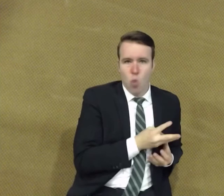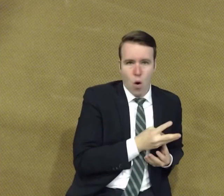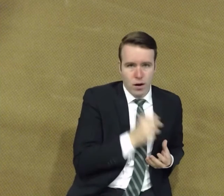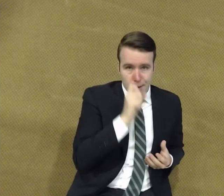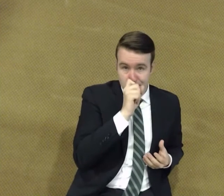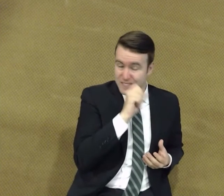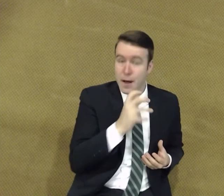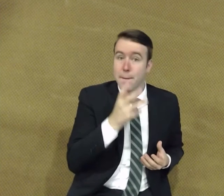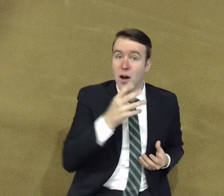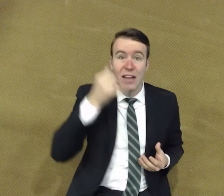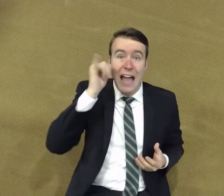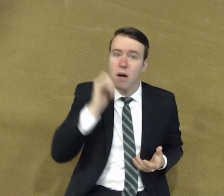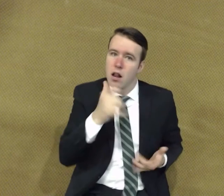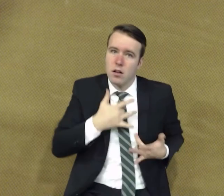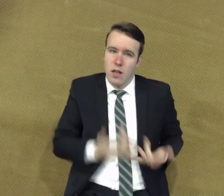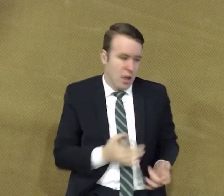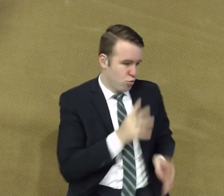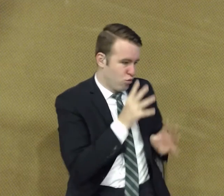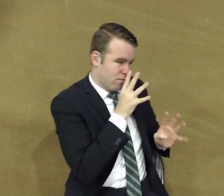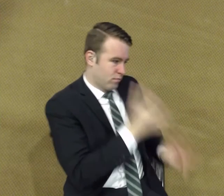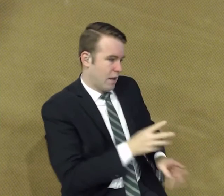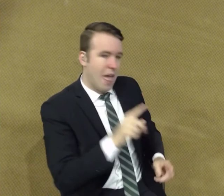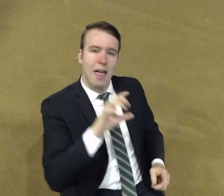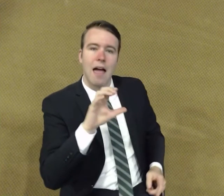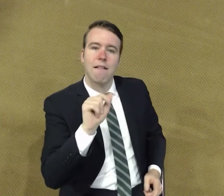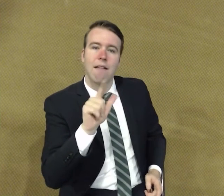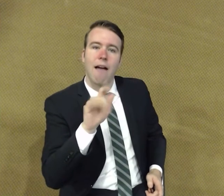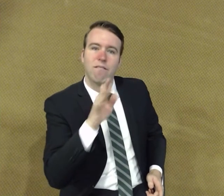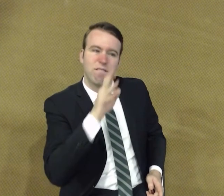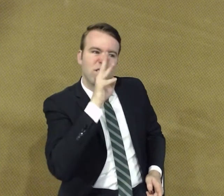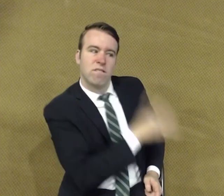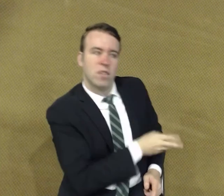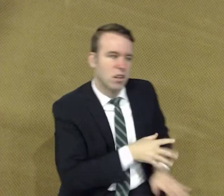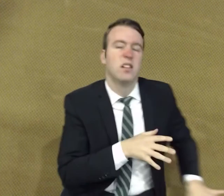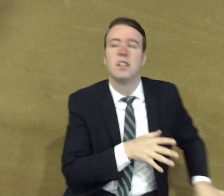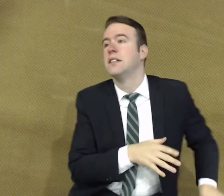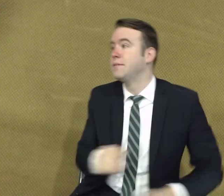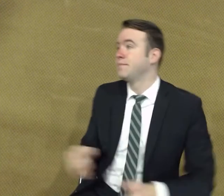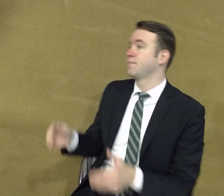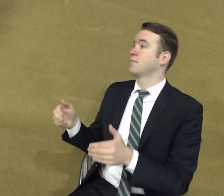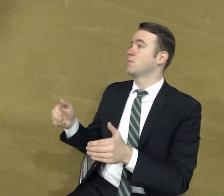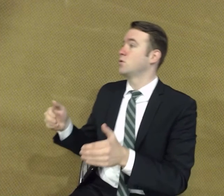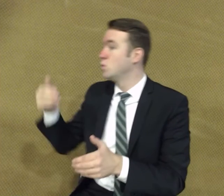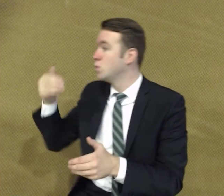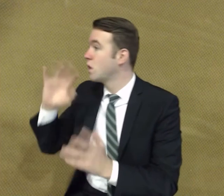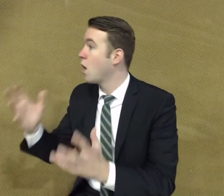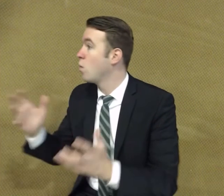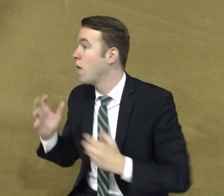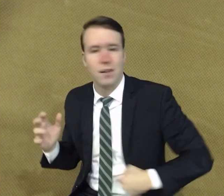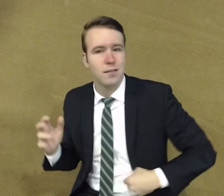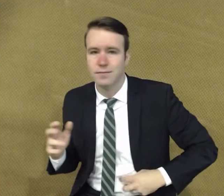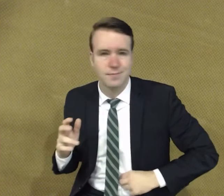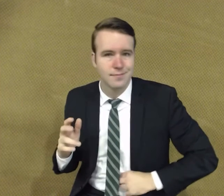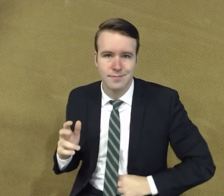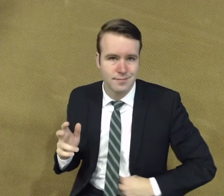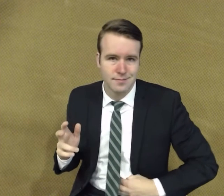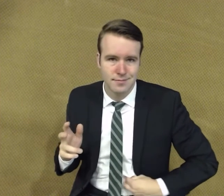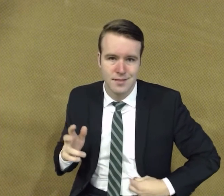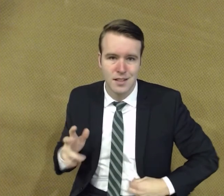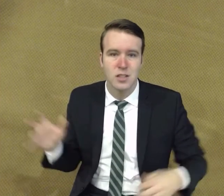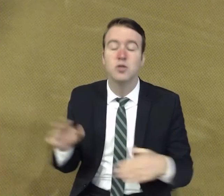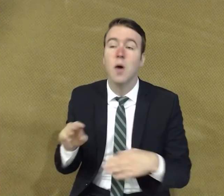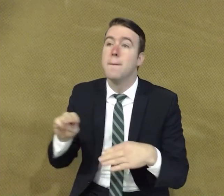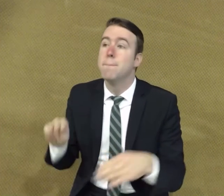mother and leave their calves behind to do the will of God and to